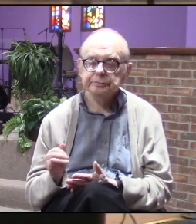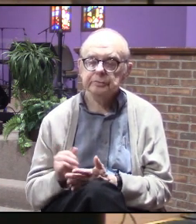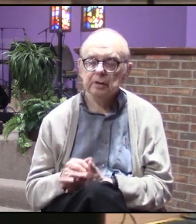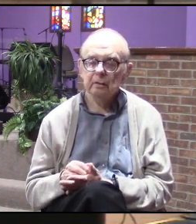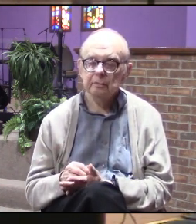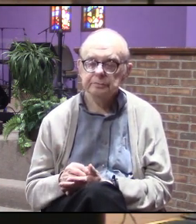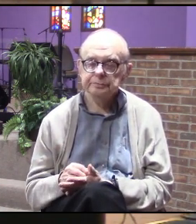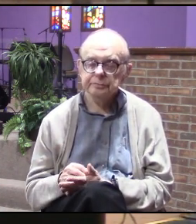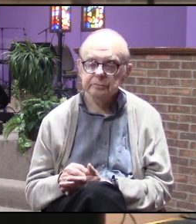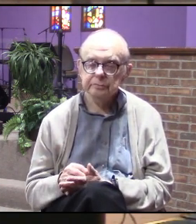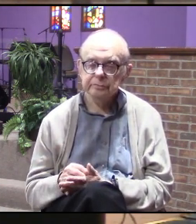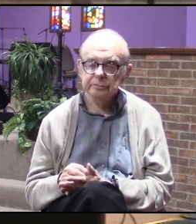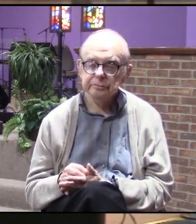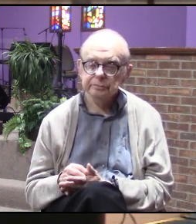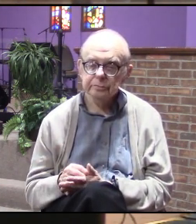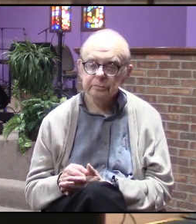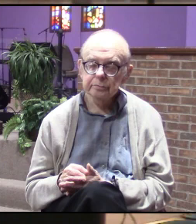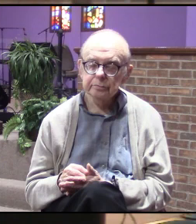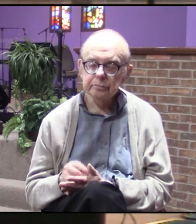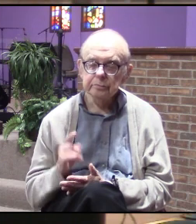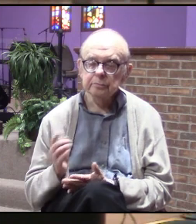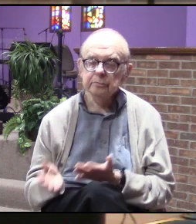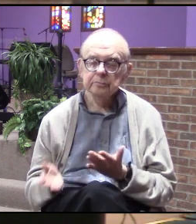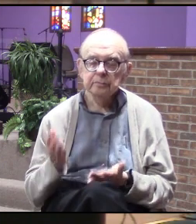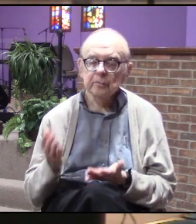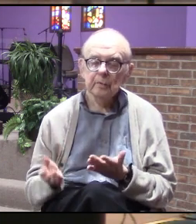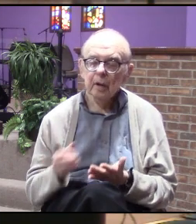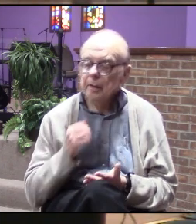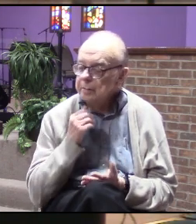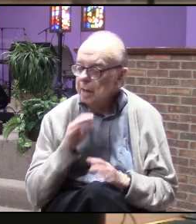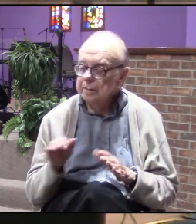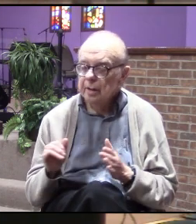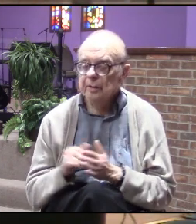that you probably have not done.